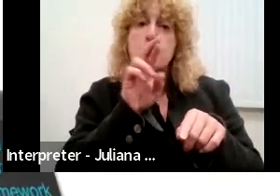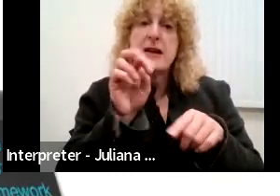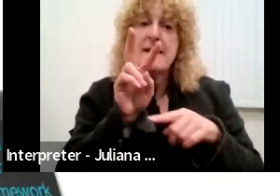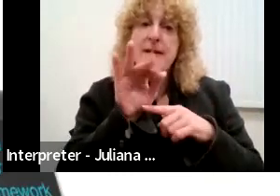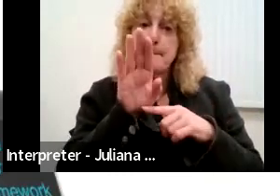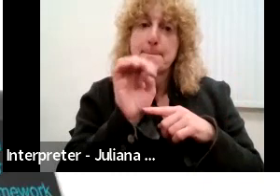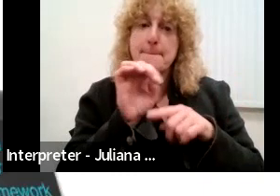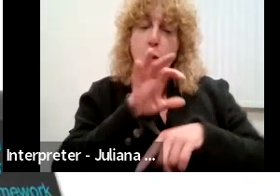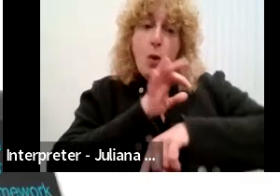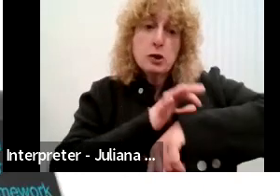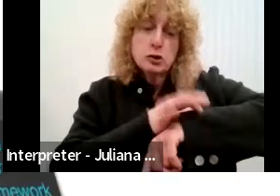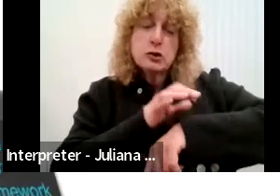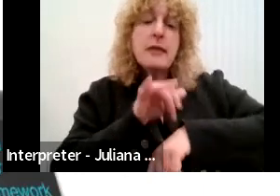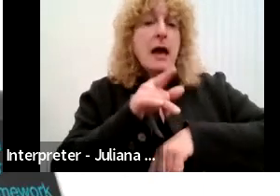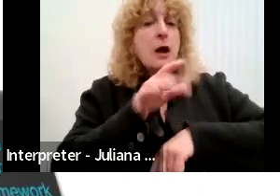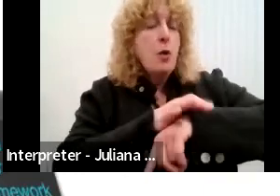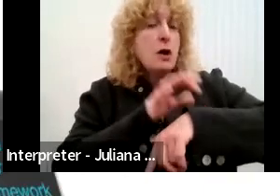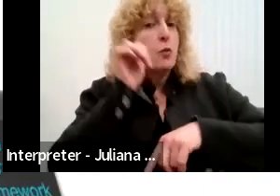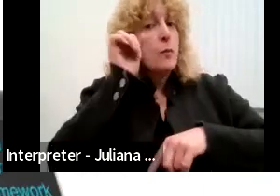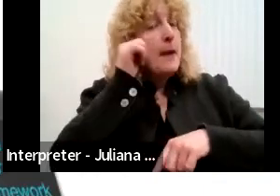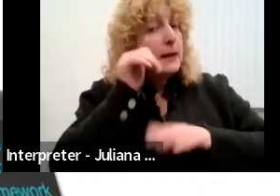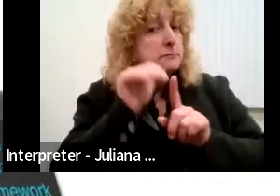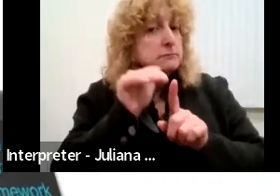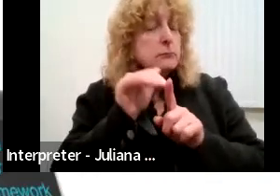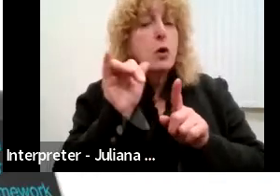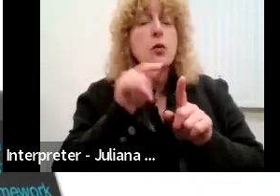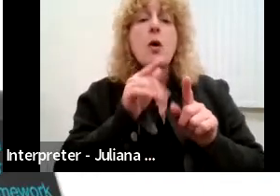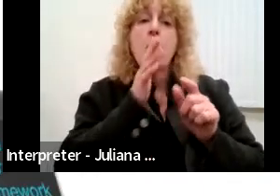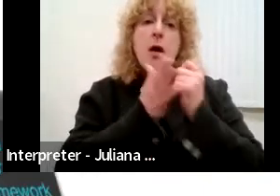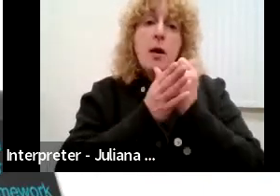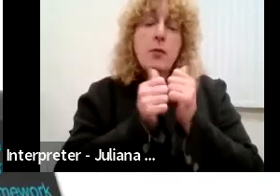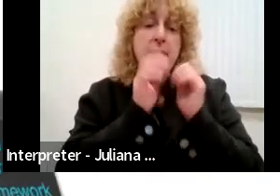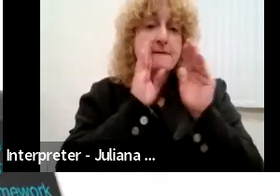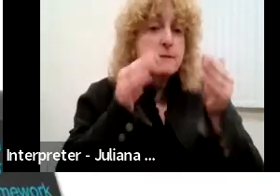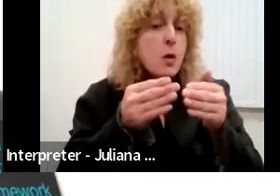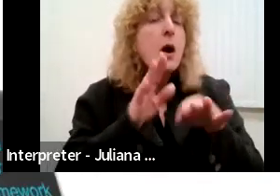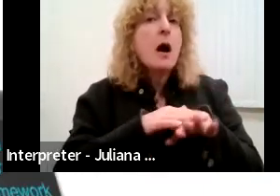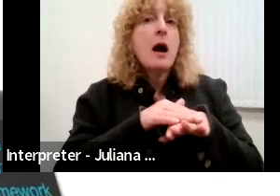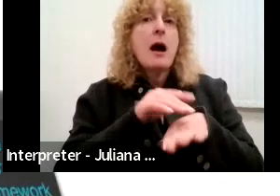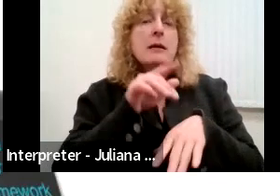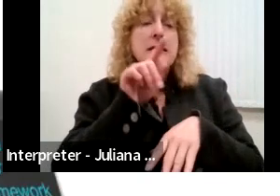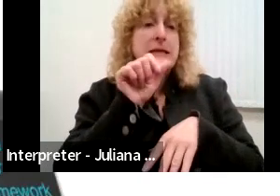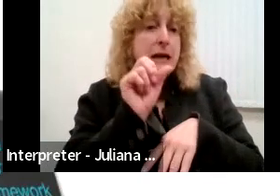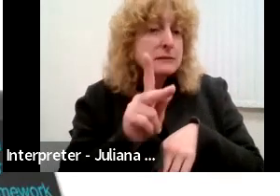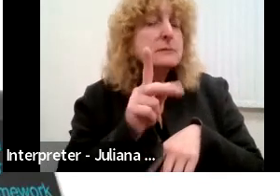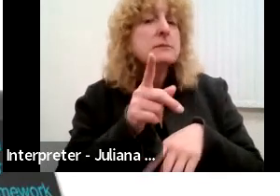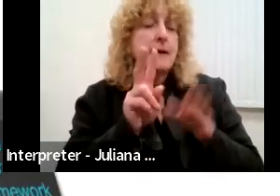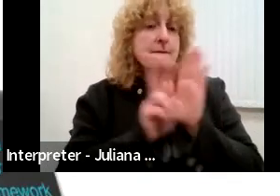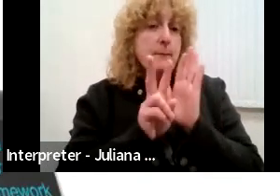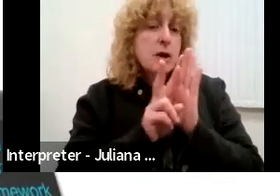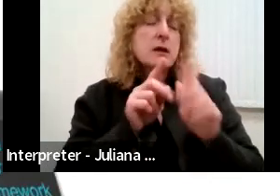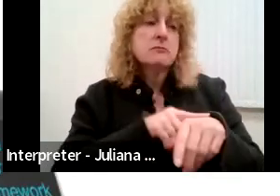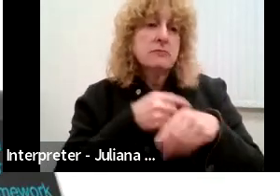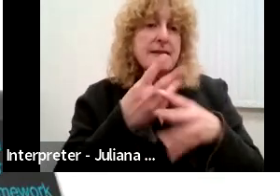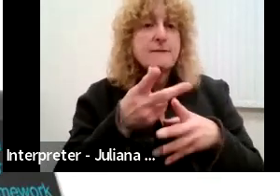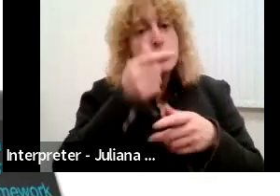is a reminder watch. Again, it also is supposed to help with focus and staying on task. So it just kind of vibrates and gives you reminders